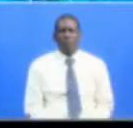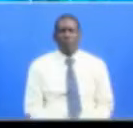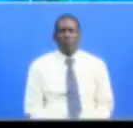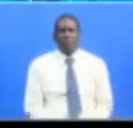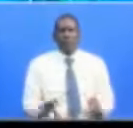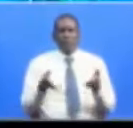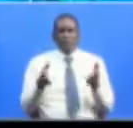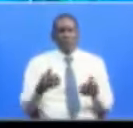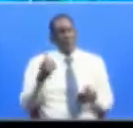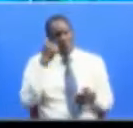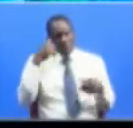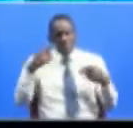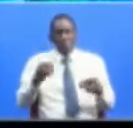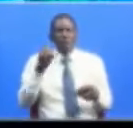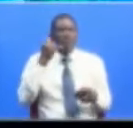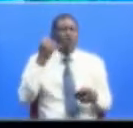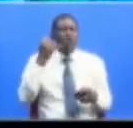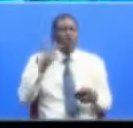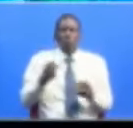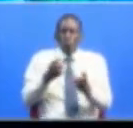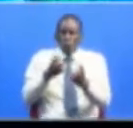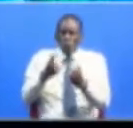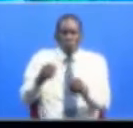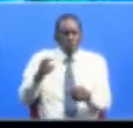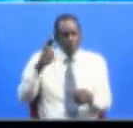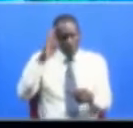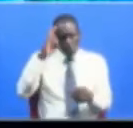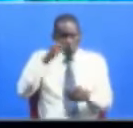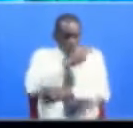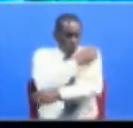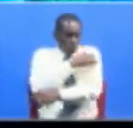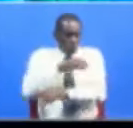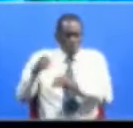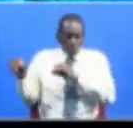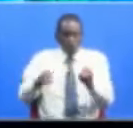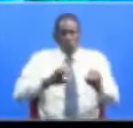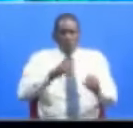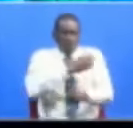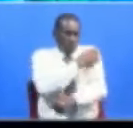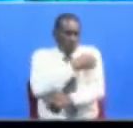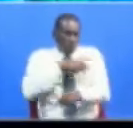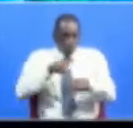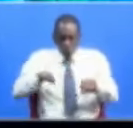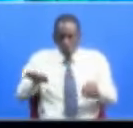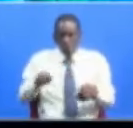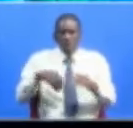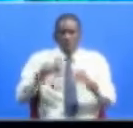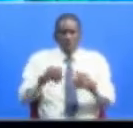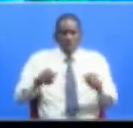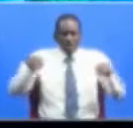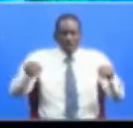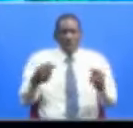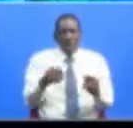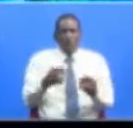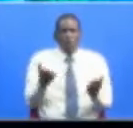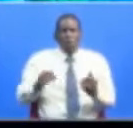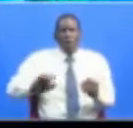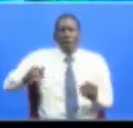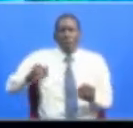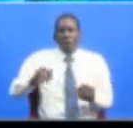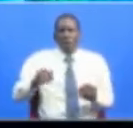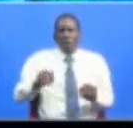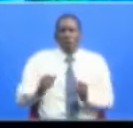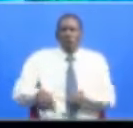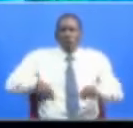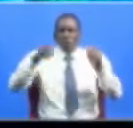And our patients at the Nakuru War Memorial were transferred to other facilities this morning following a raid that saw county enforcement officers and